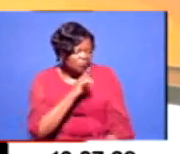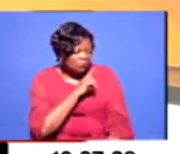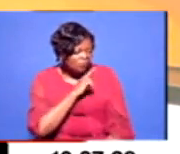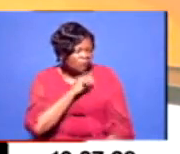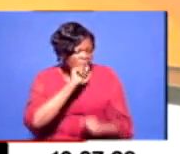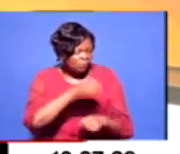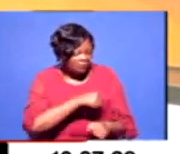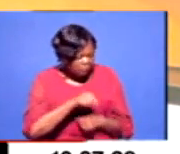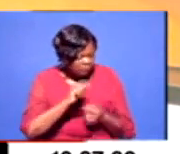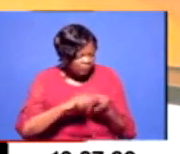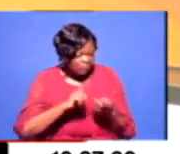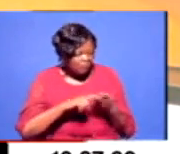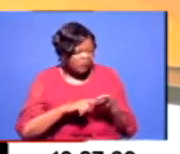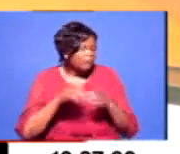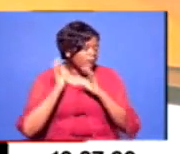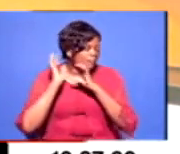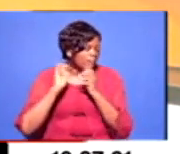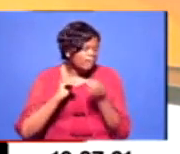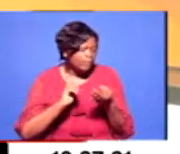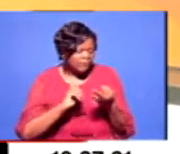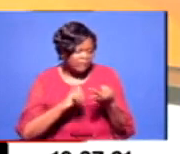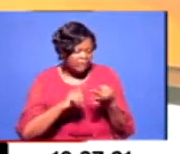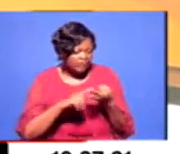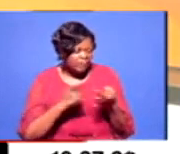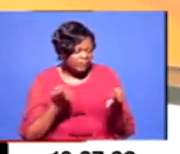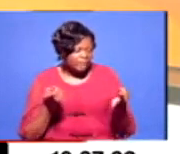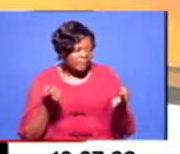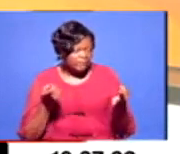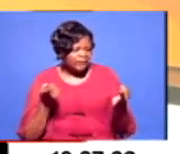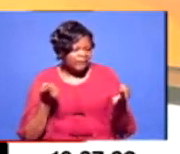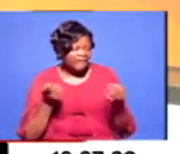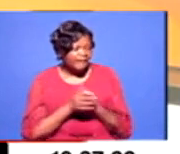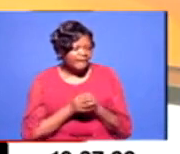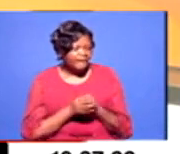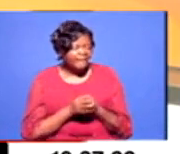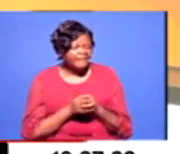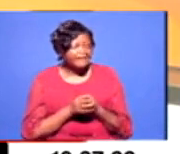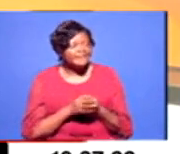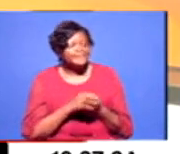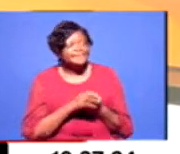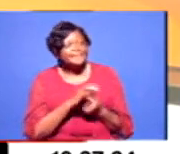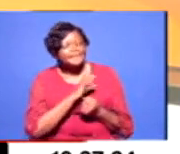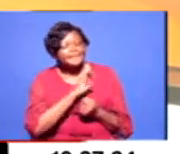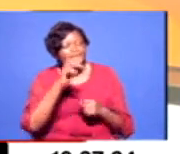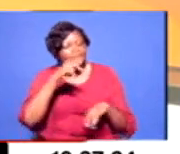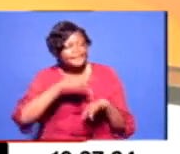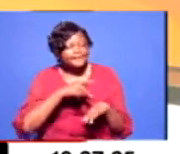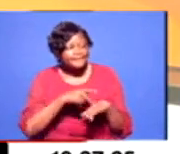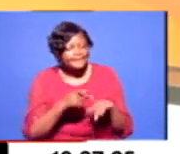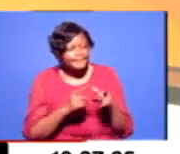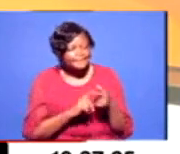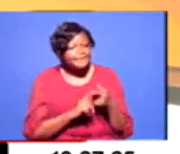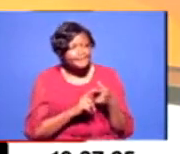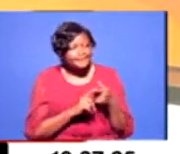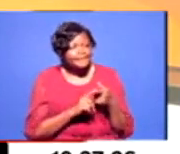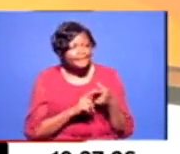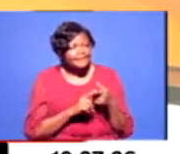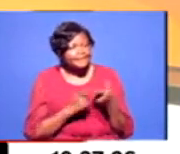are rampant in Kilifi, they are rampant in northeastern provinces, the larger